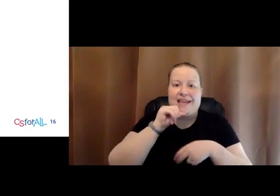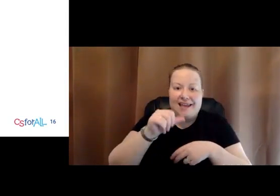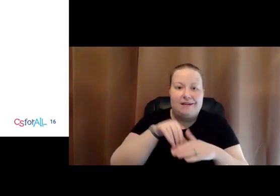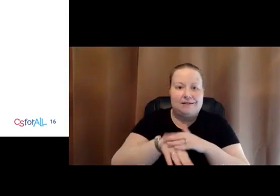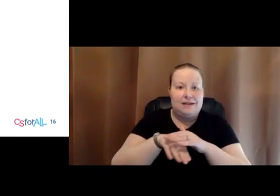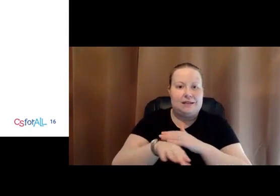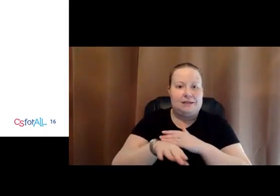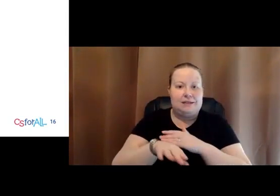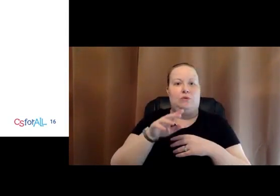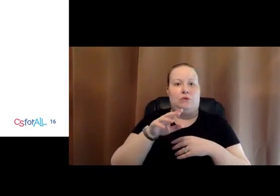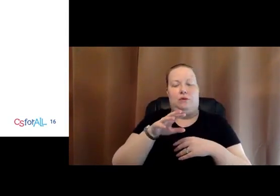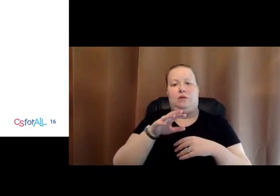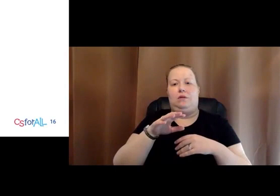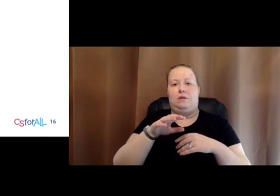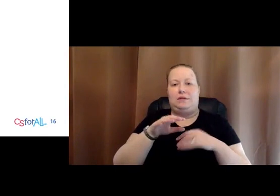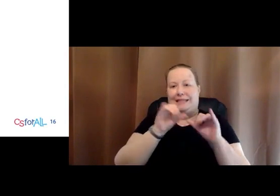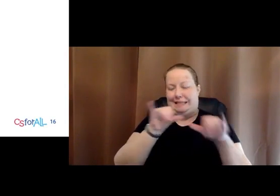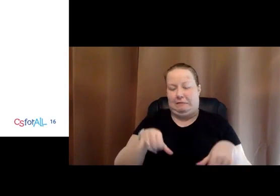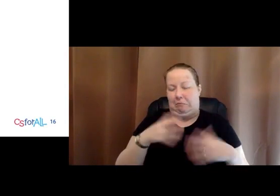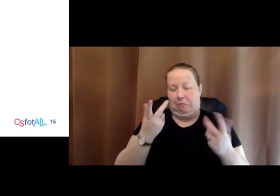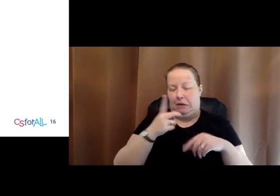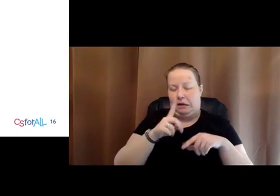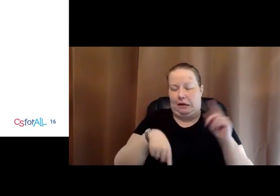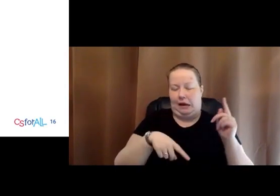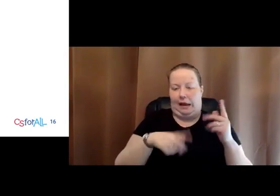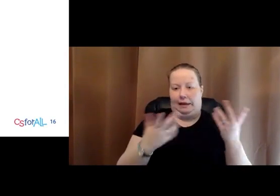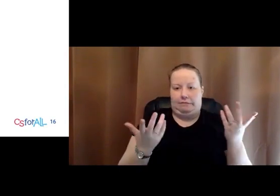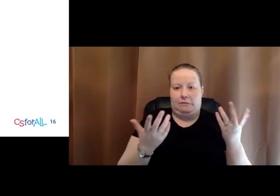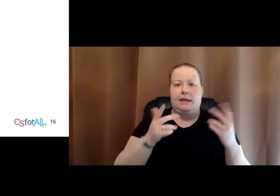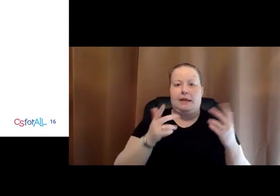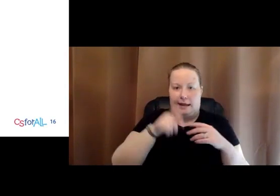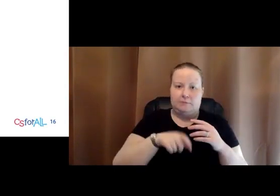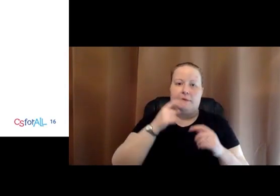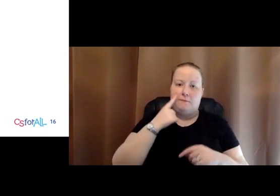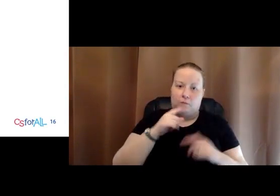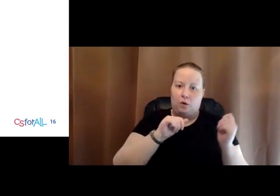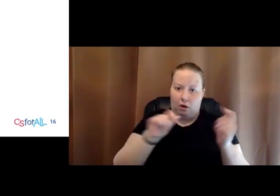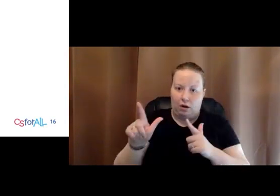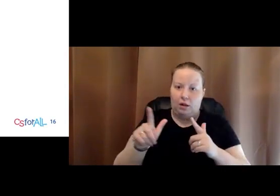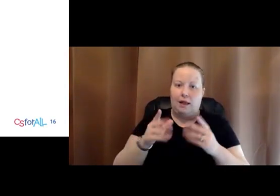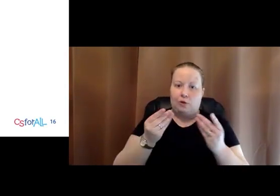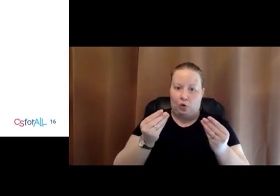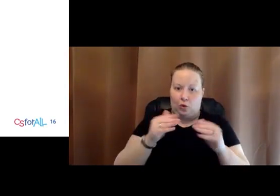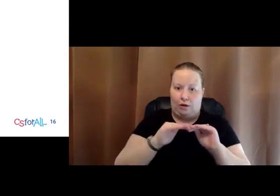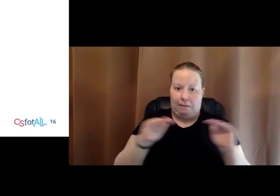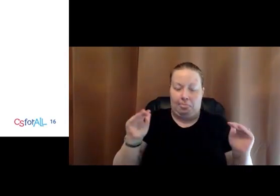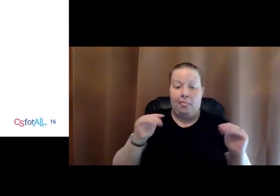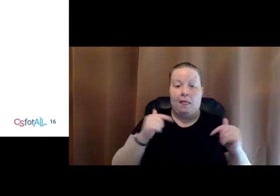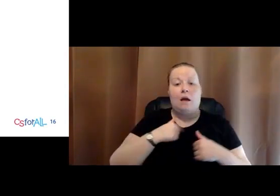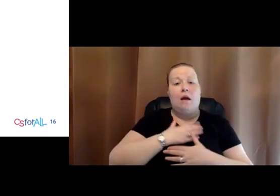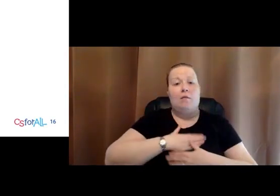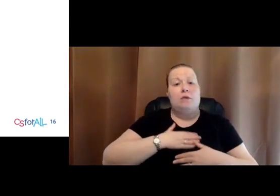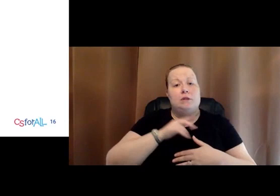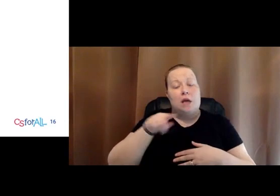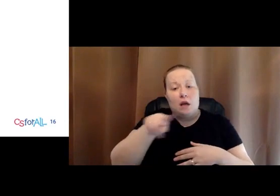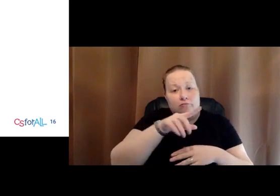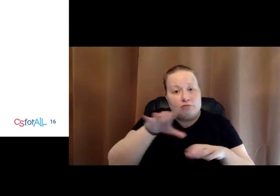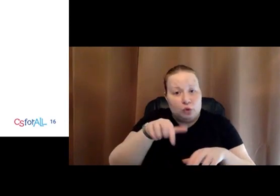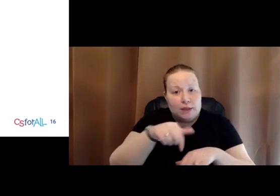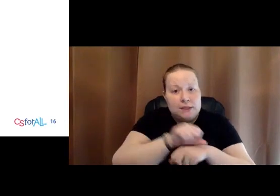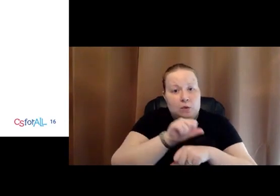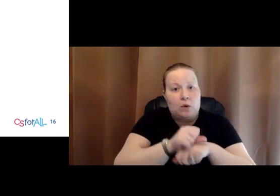for all, it really truly has to be for all at the ground level. So I really appreciate all of you doing this and your partnership in helping